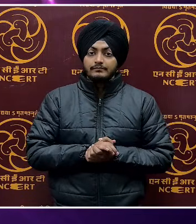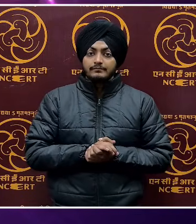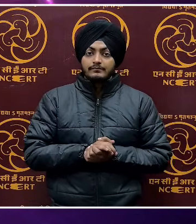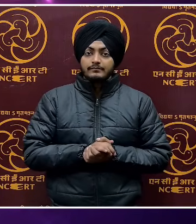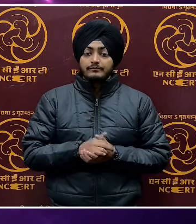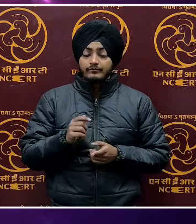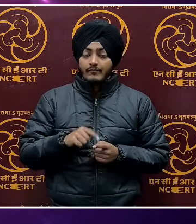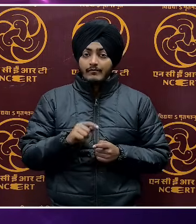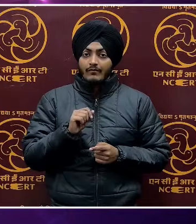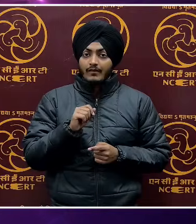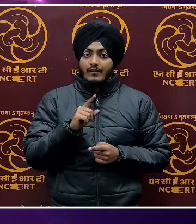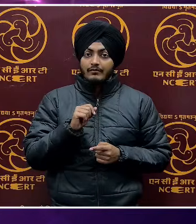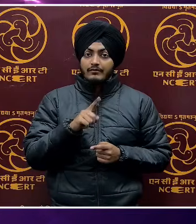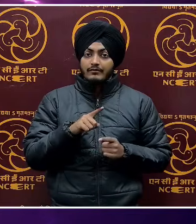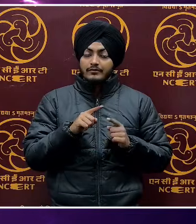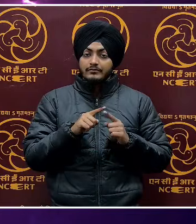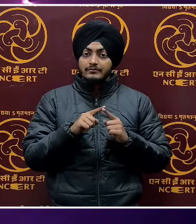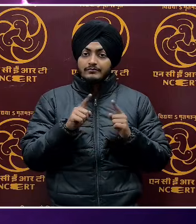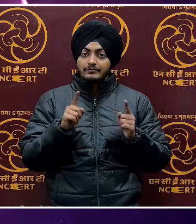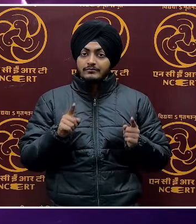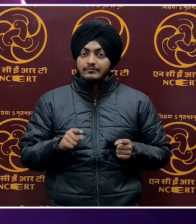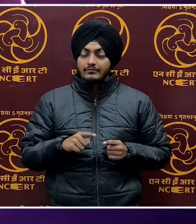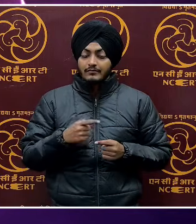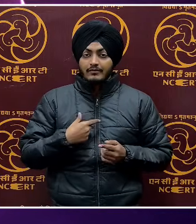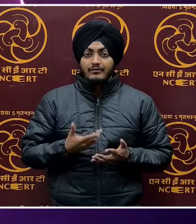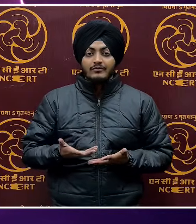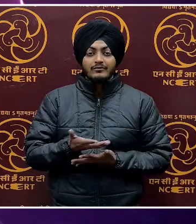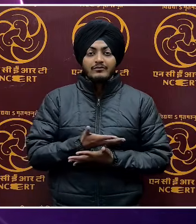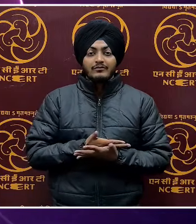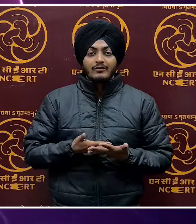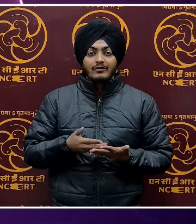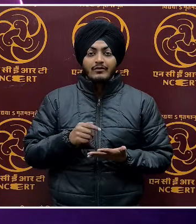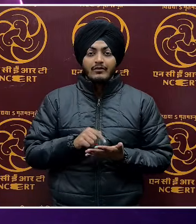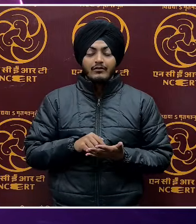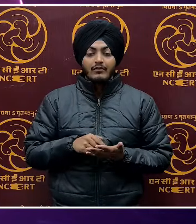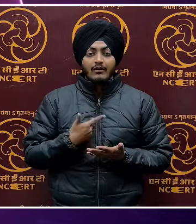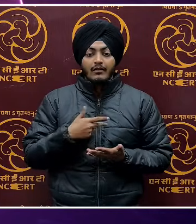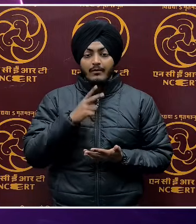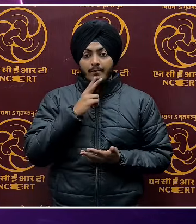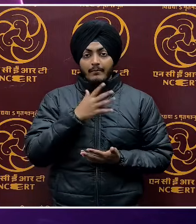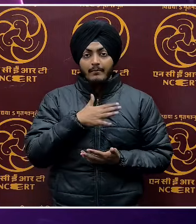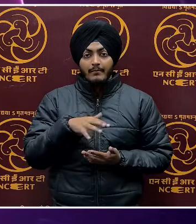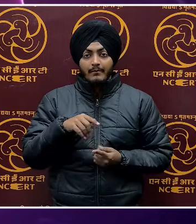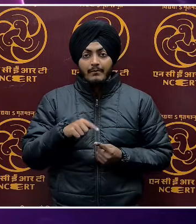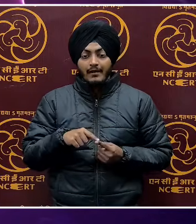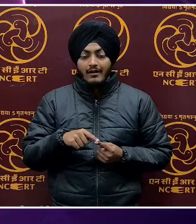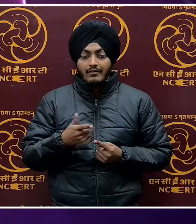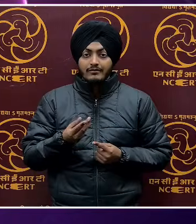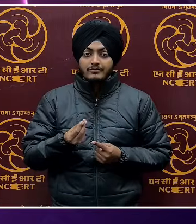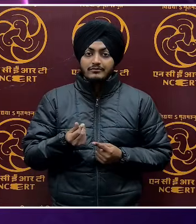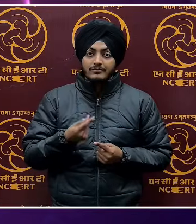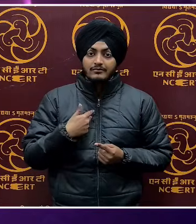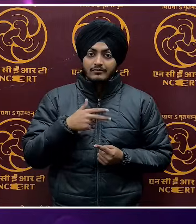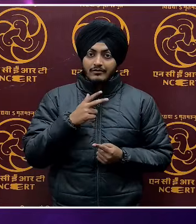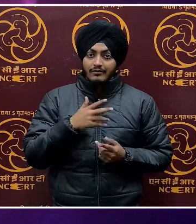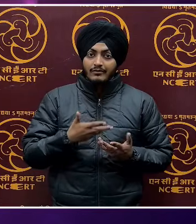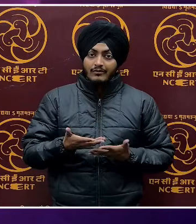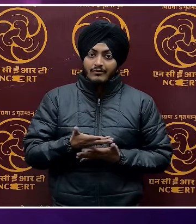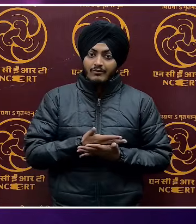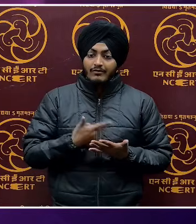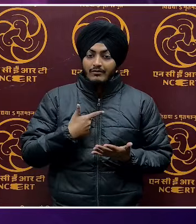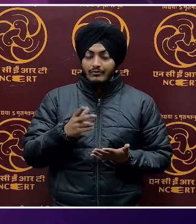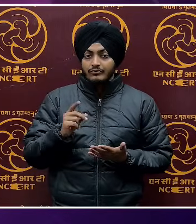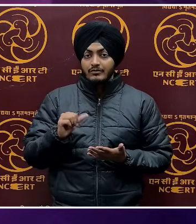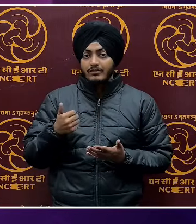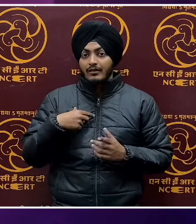the first stanza, when we talked about sand and water. I think we can see sand. And we can see water